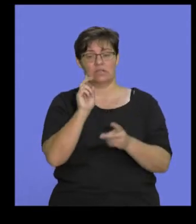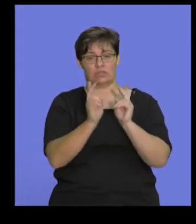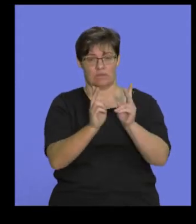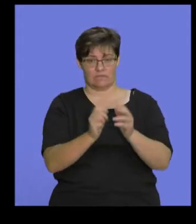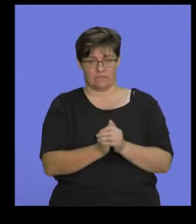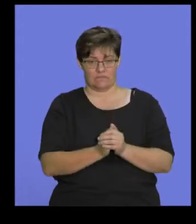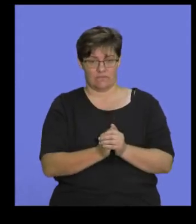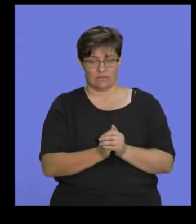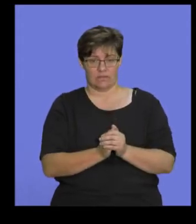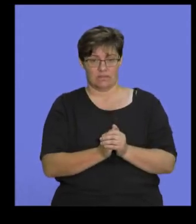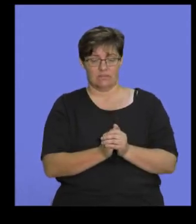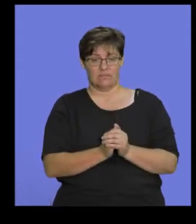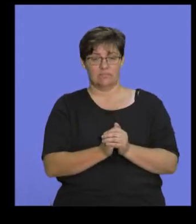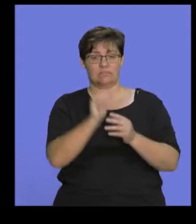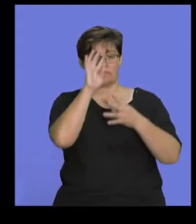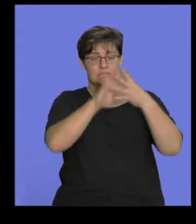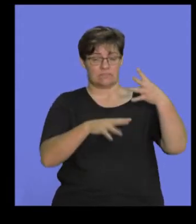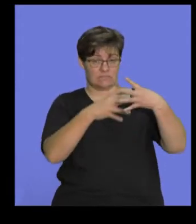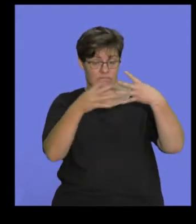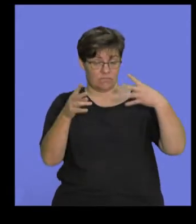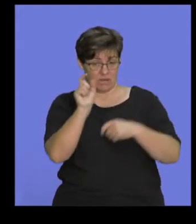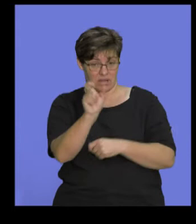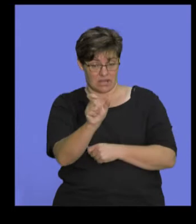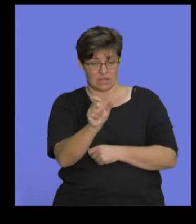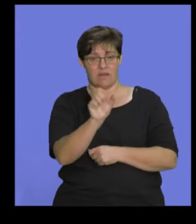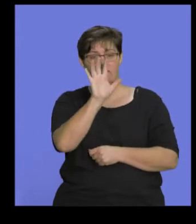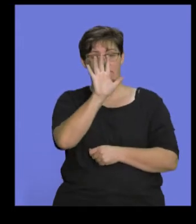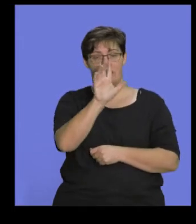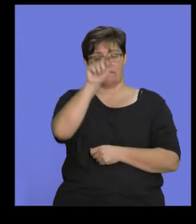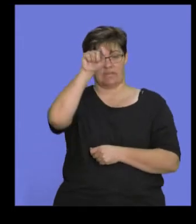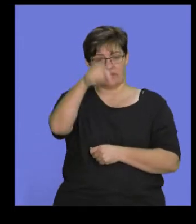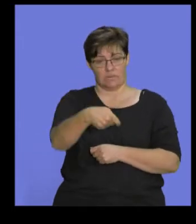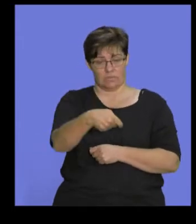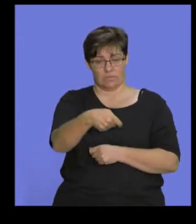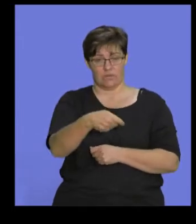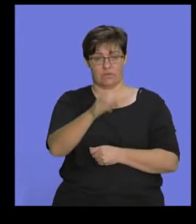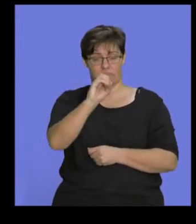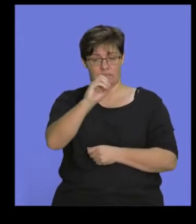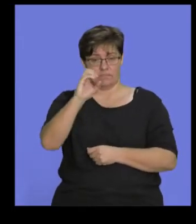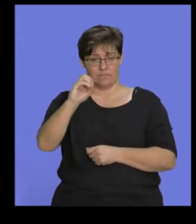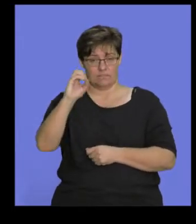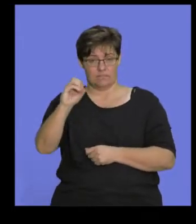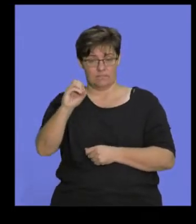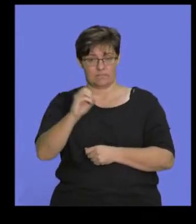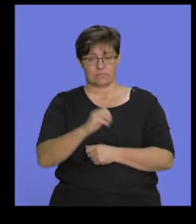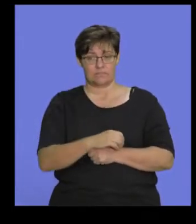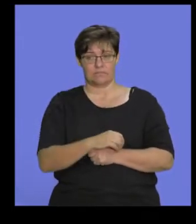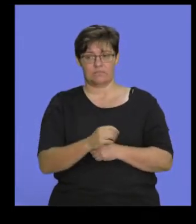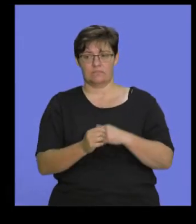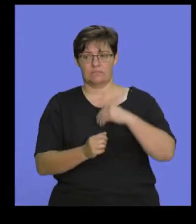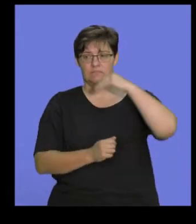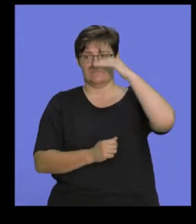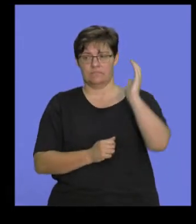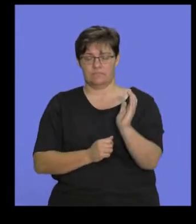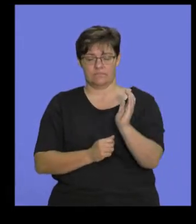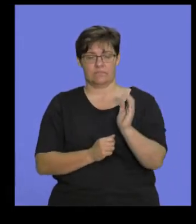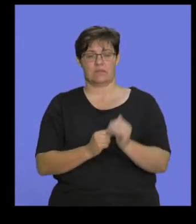multiplied by 12. Then on the formula, this is going to be 5,000